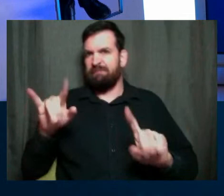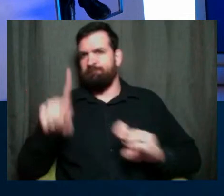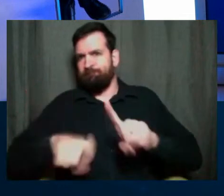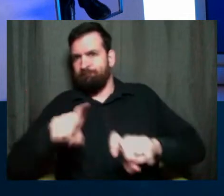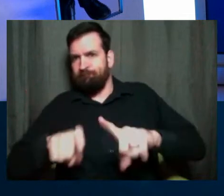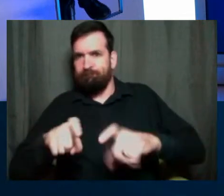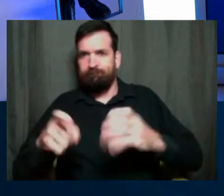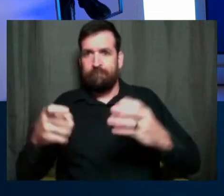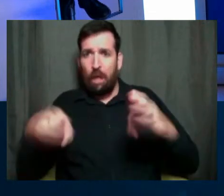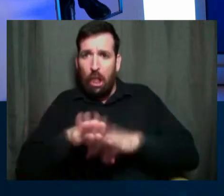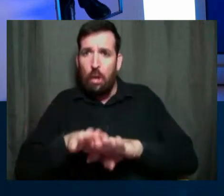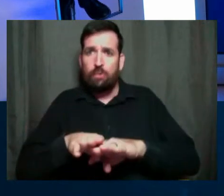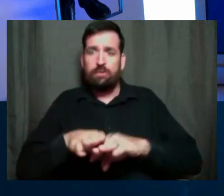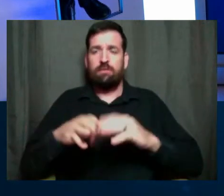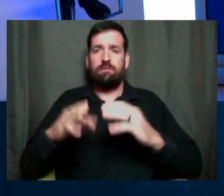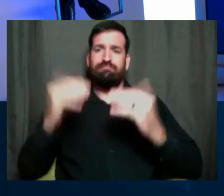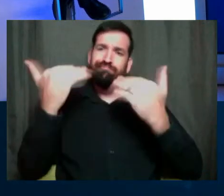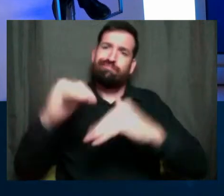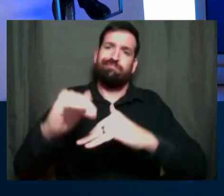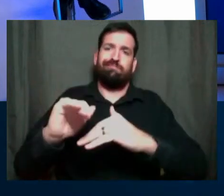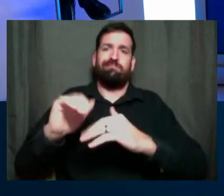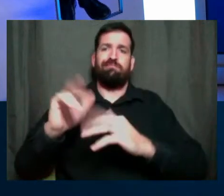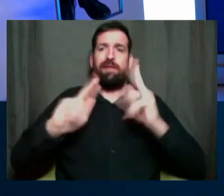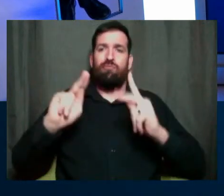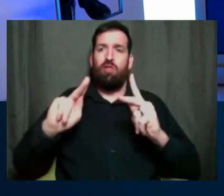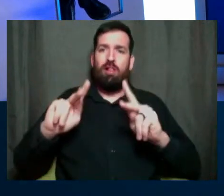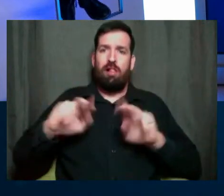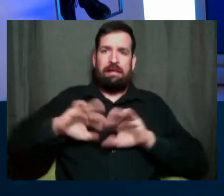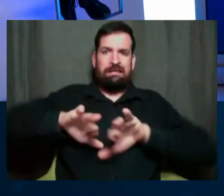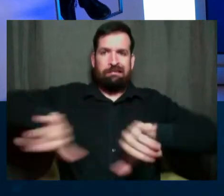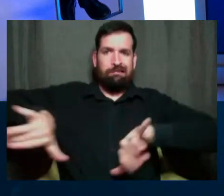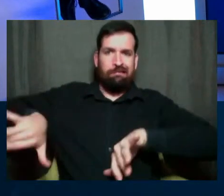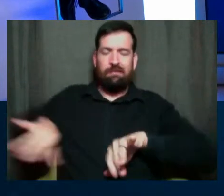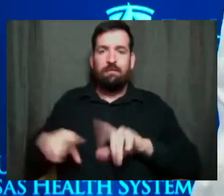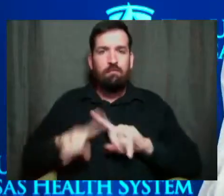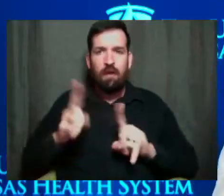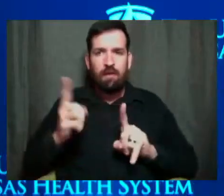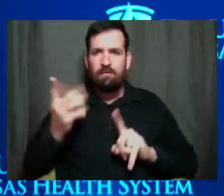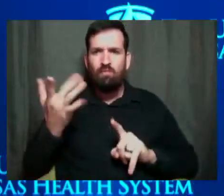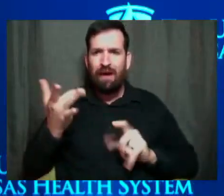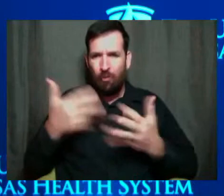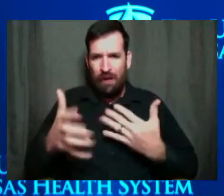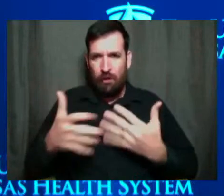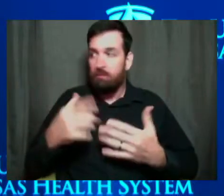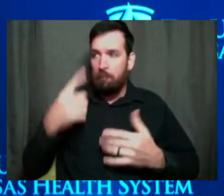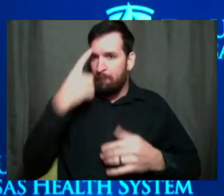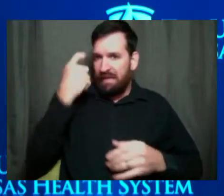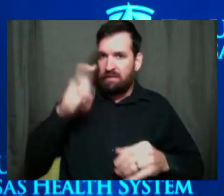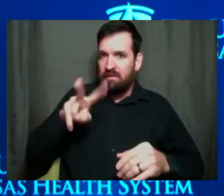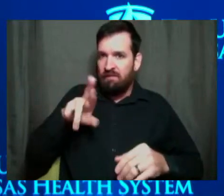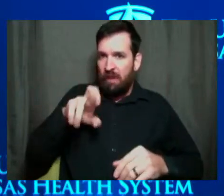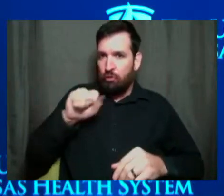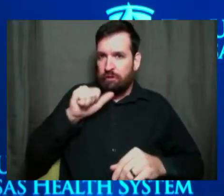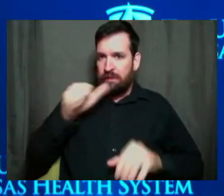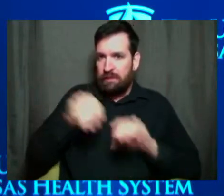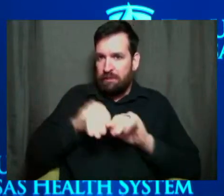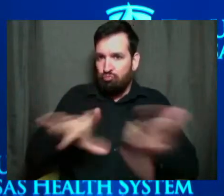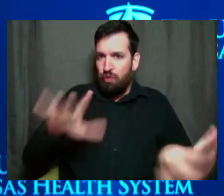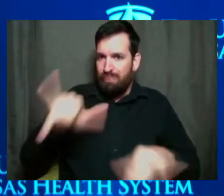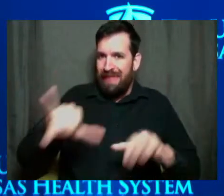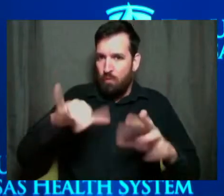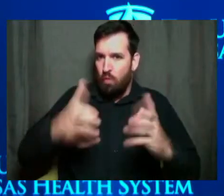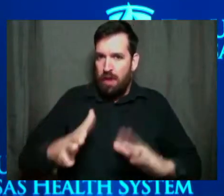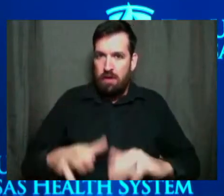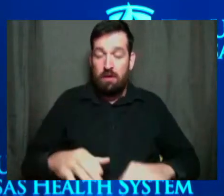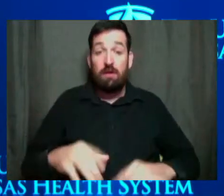the borders. That will keep We'll less stop the spread. out. And but the tell problem us is it can why stop- that won't matter. Well, because the virus doesn't necessarily spread like that, right? You've already spread. By the time you close